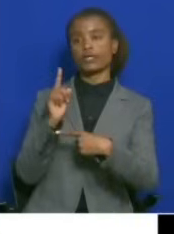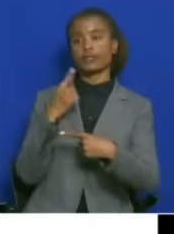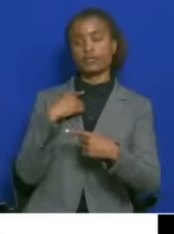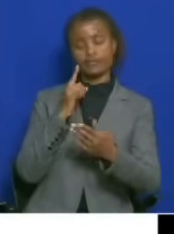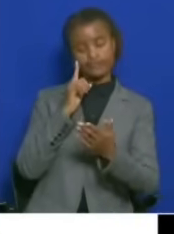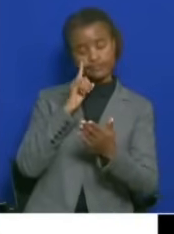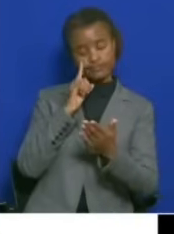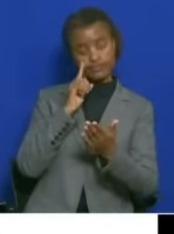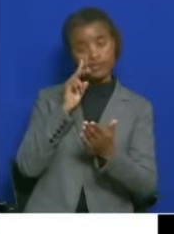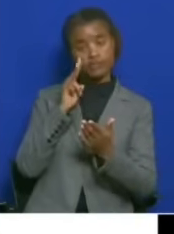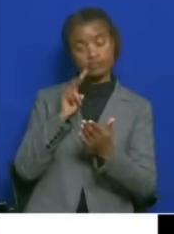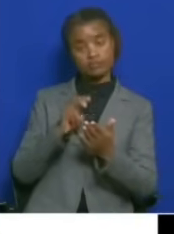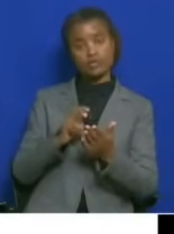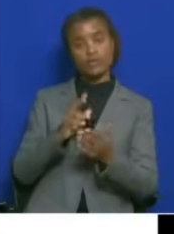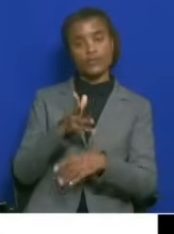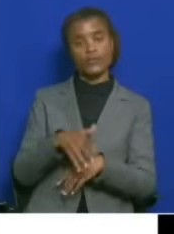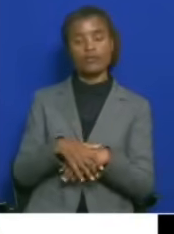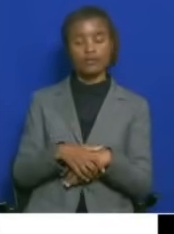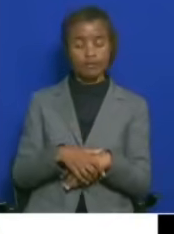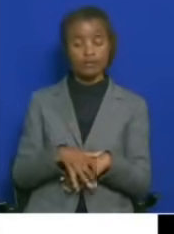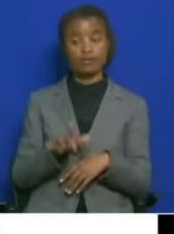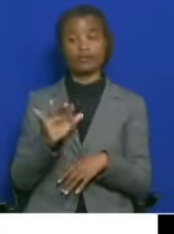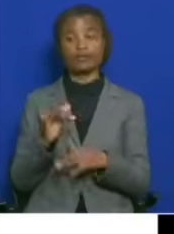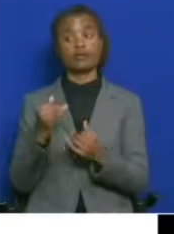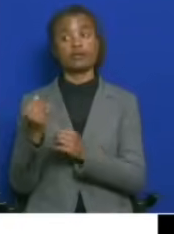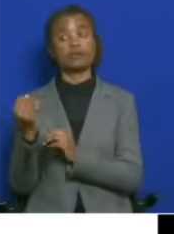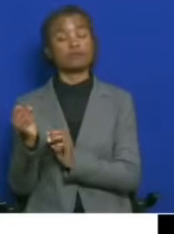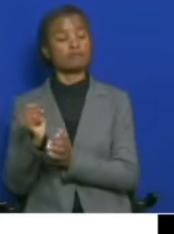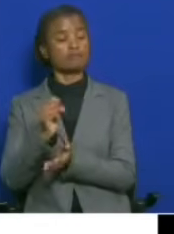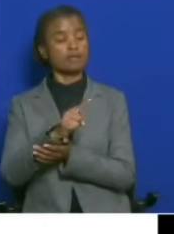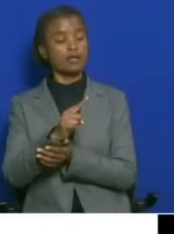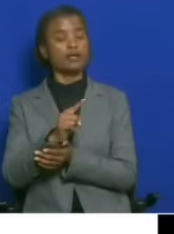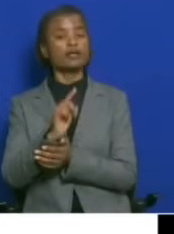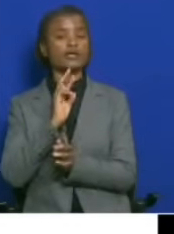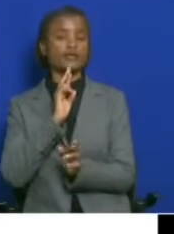And then General Khan responds, I'll tell when up.